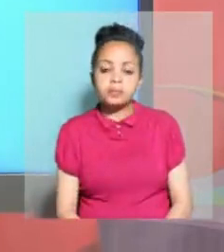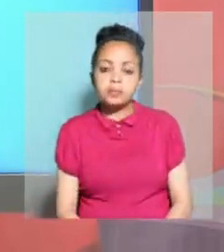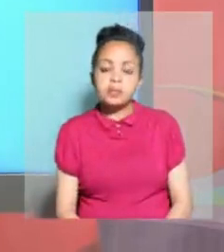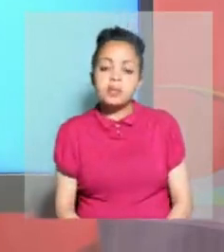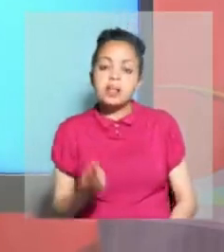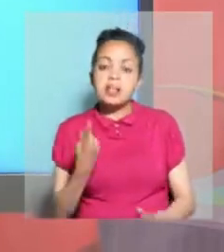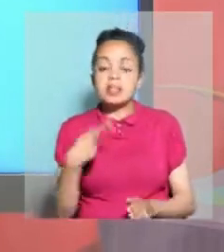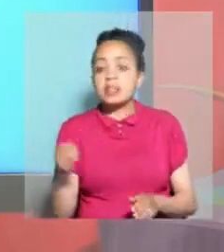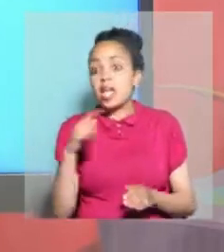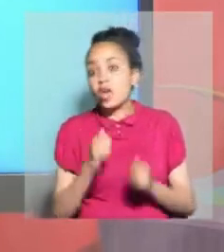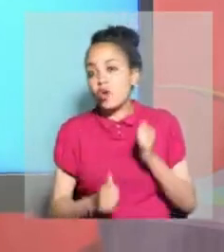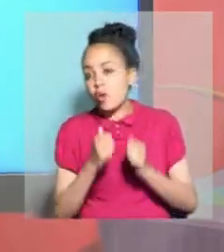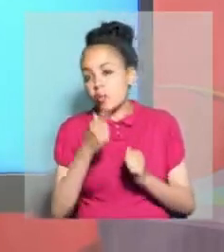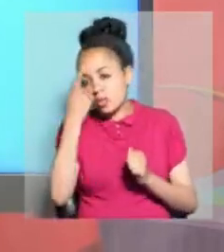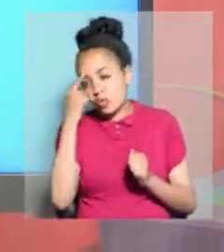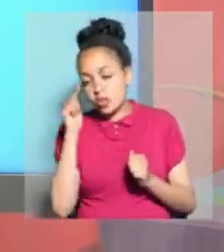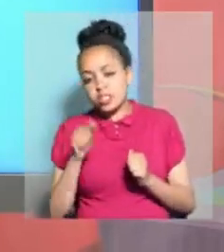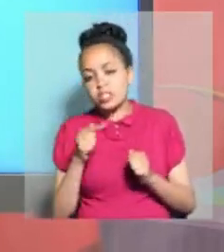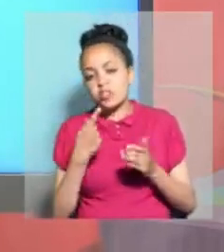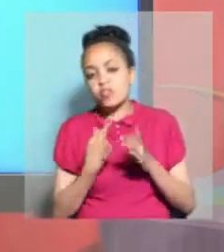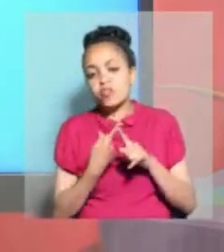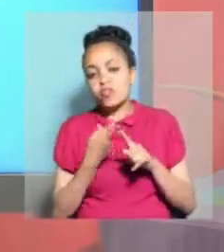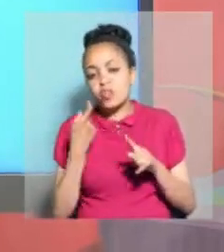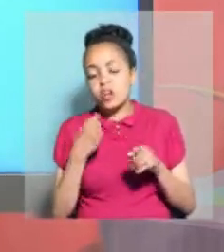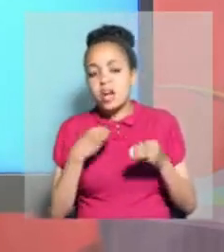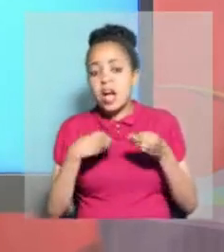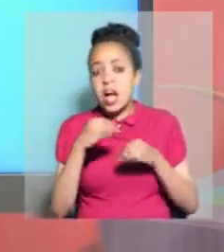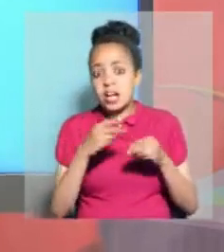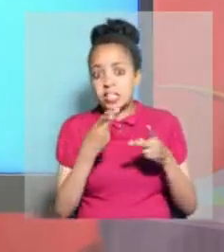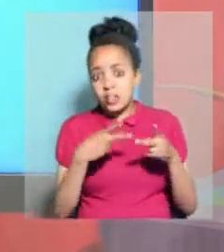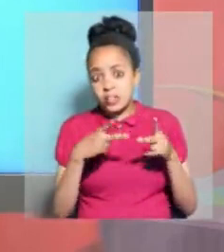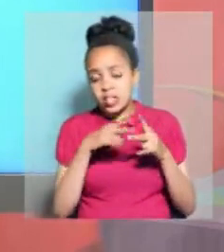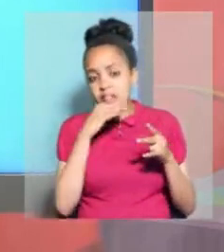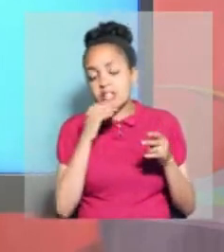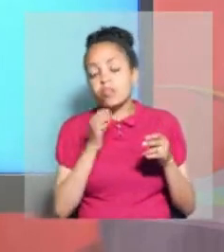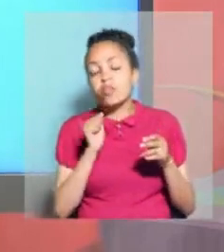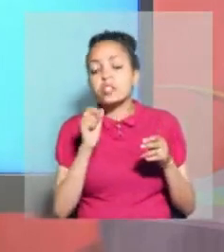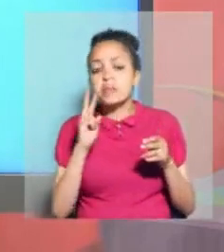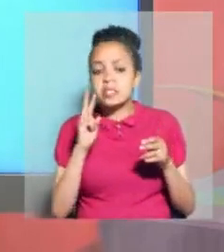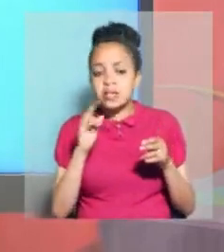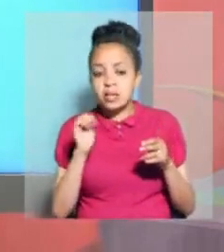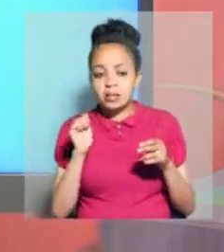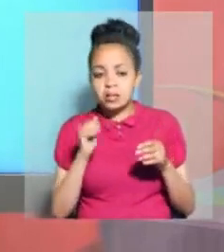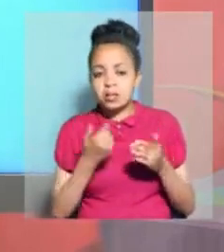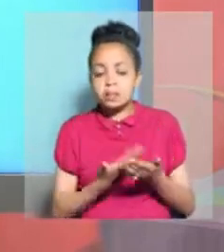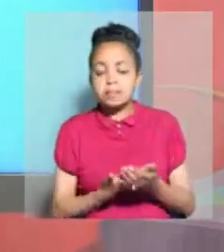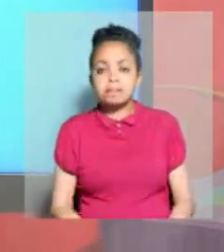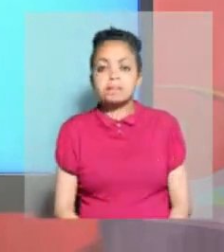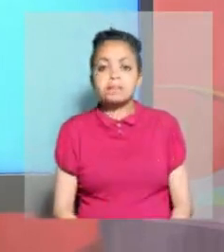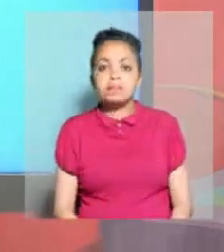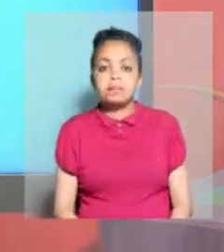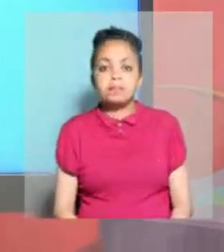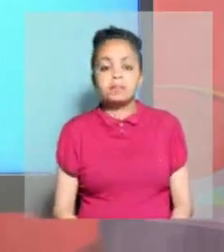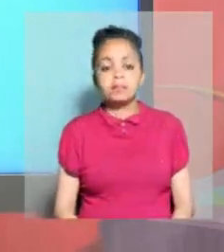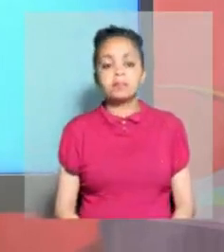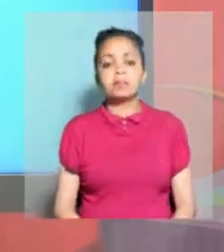They compete for this, for active site and again for substrate of an enzyme. So,